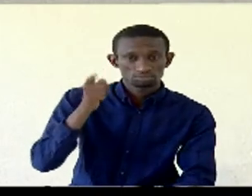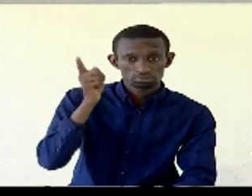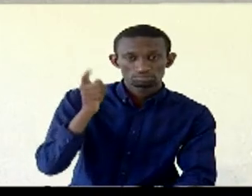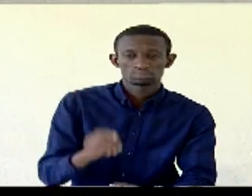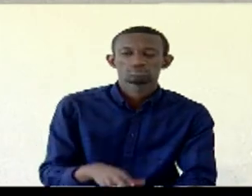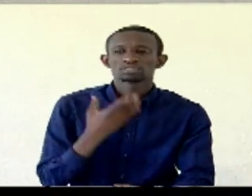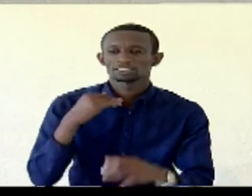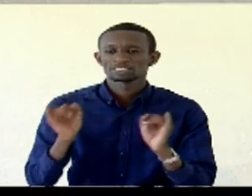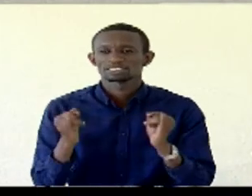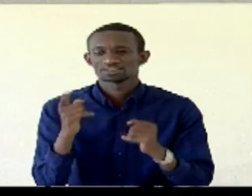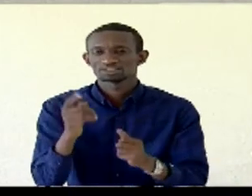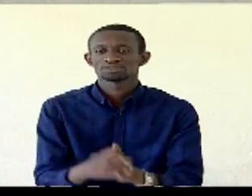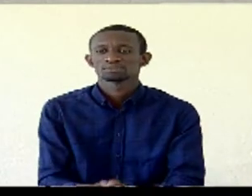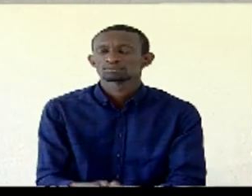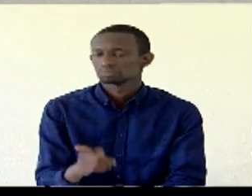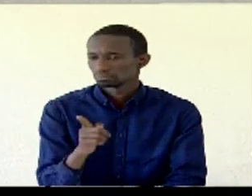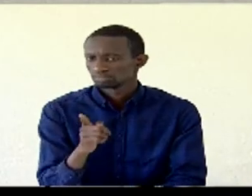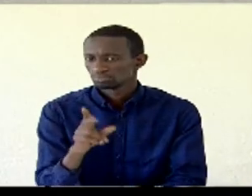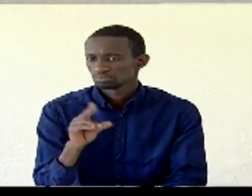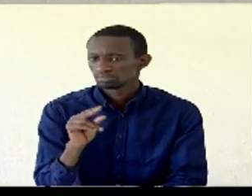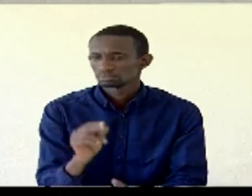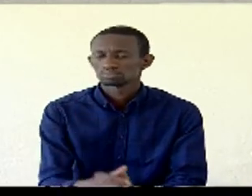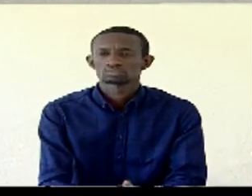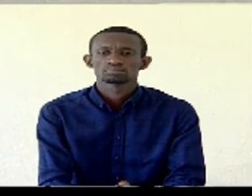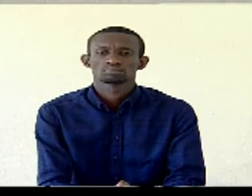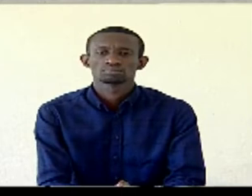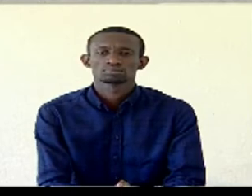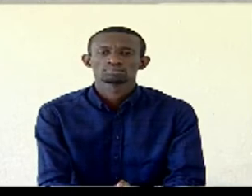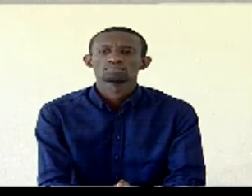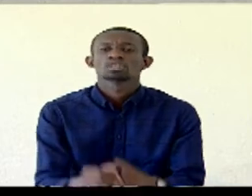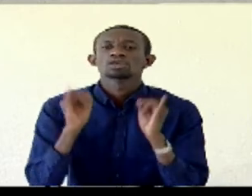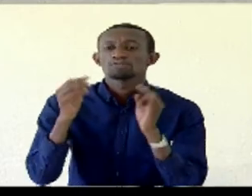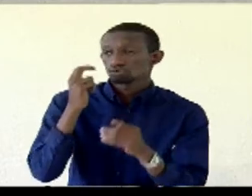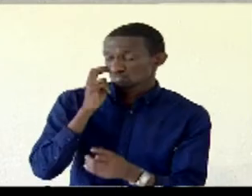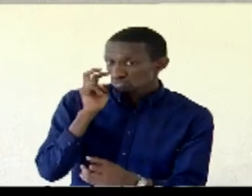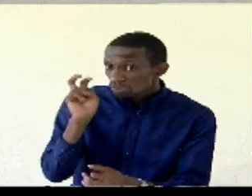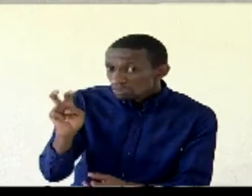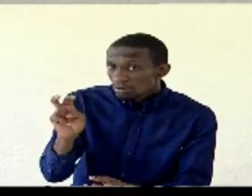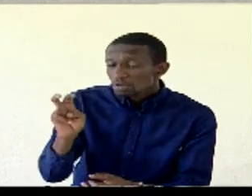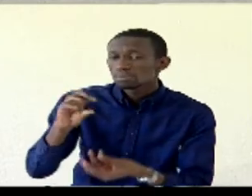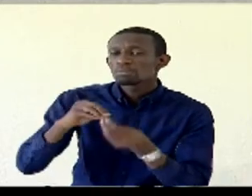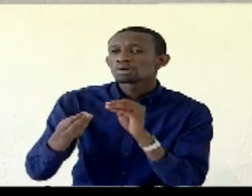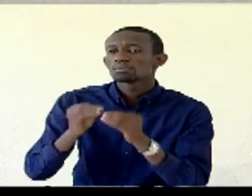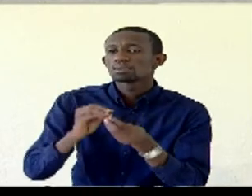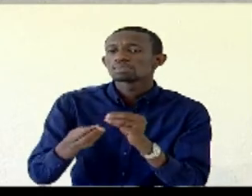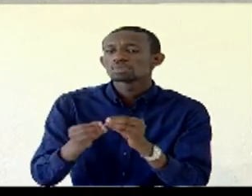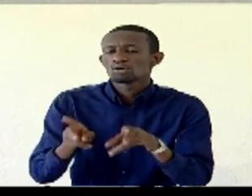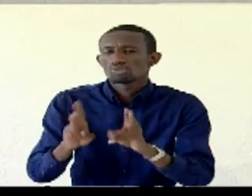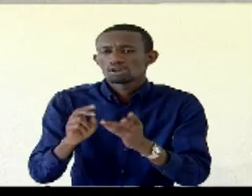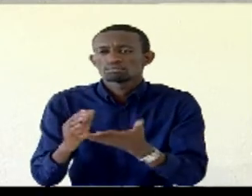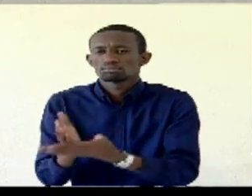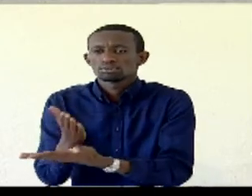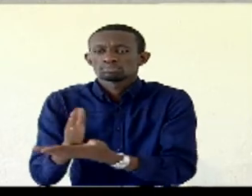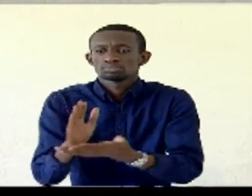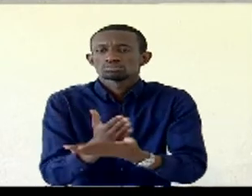Don't try that. It's very dangerous. So if we look at the amounts and the way they are kind of distributed, I can